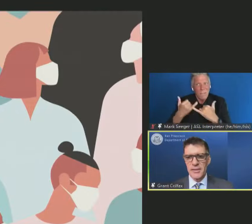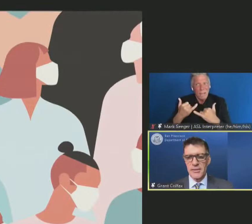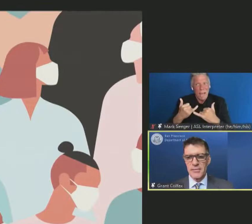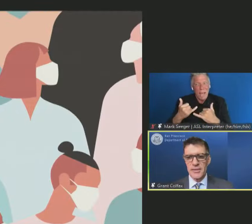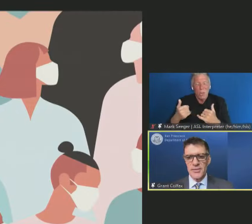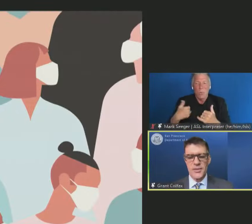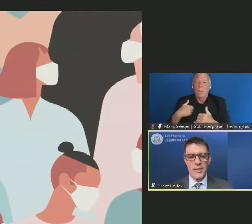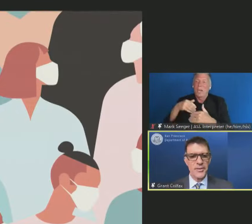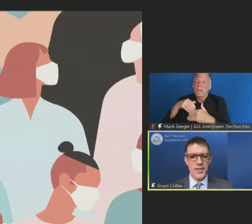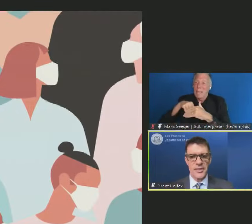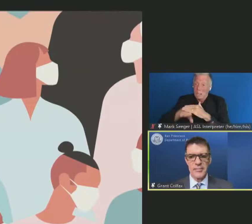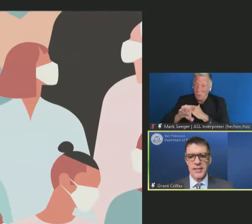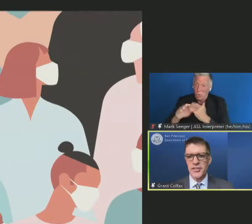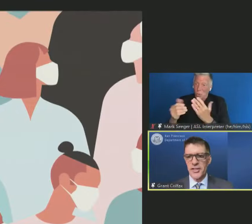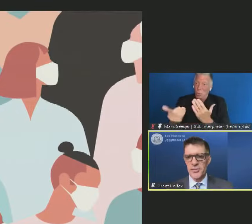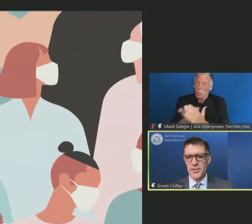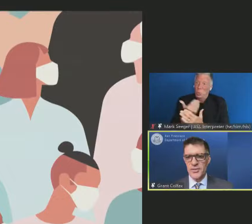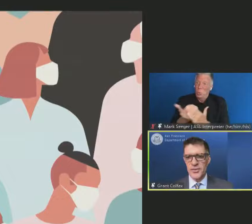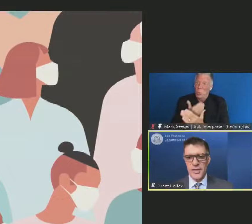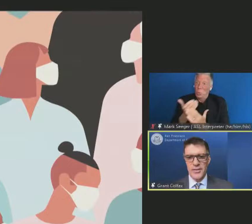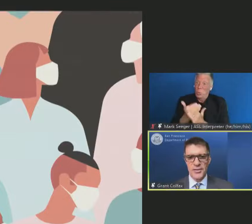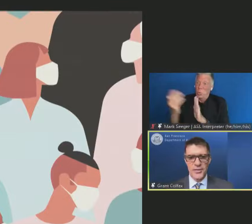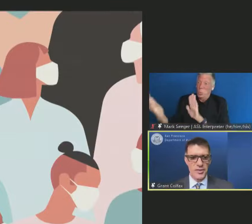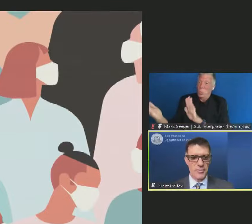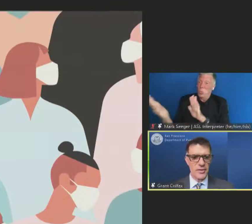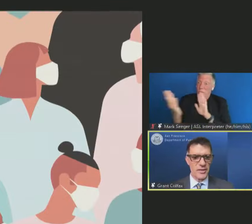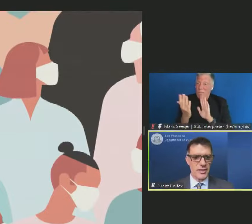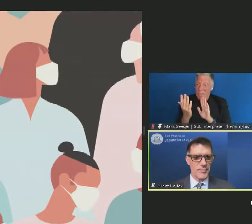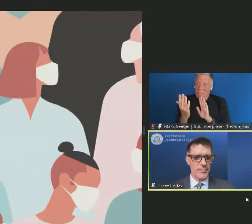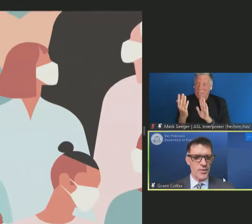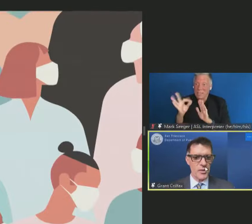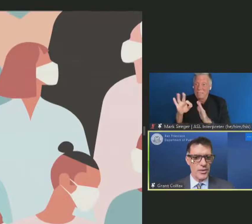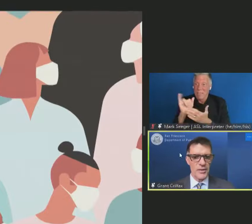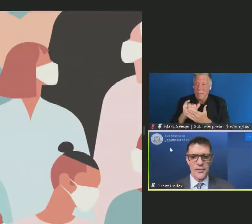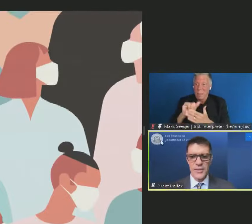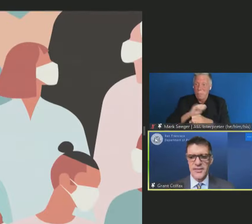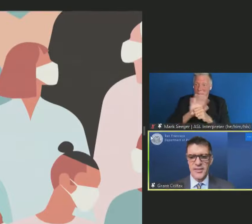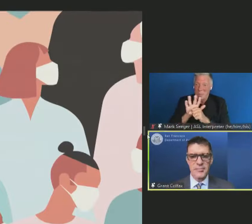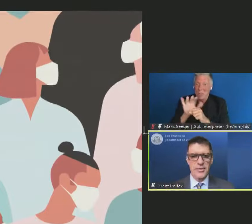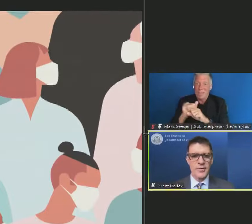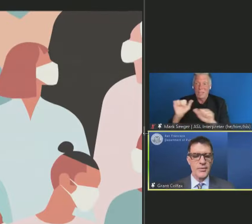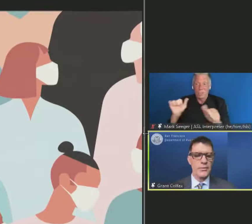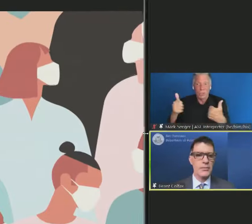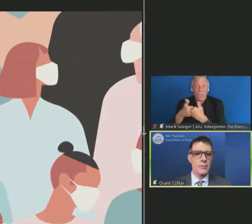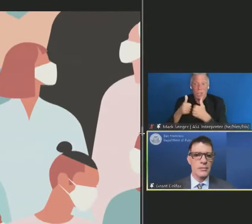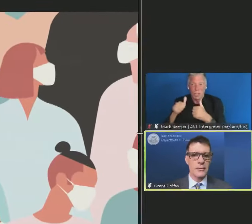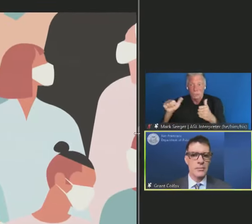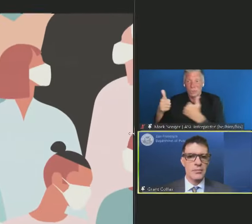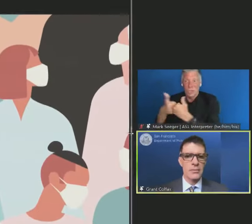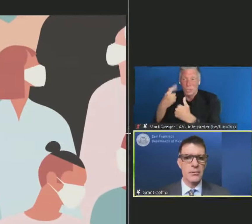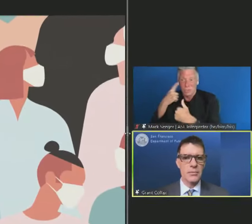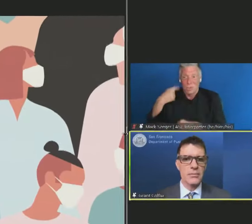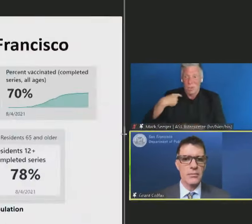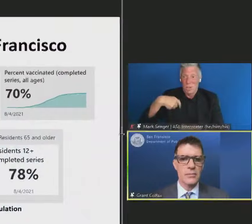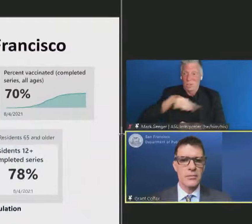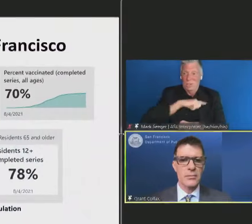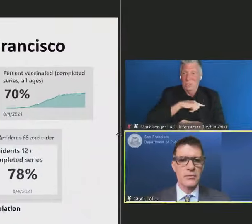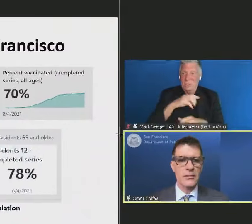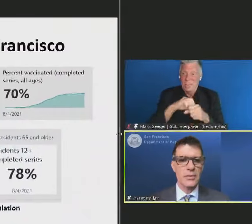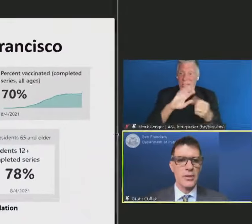pandemic is presenting many challenges for us in our community. Have the next slide, please.